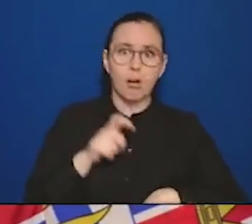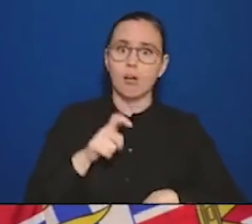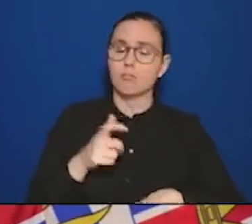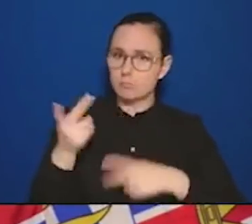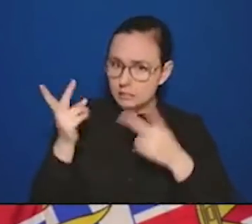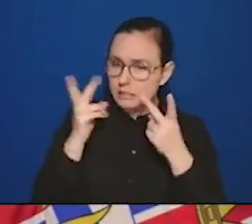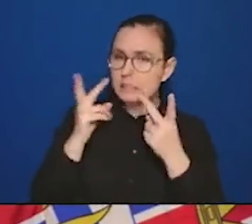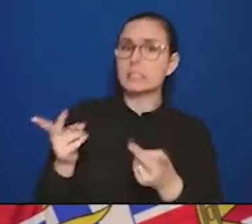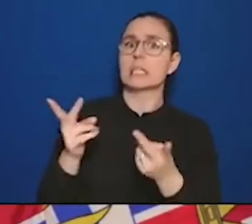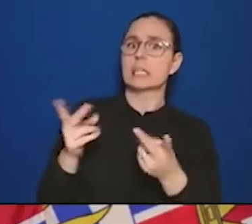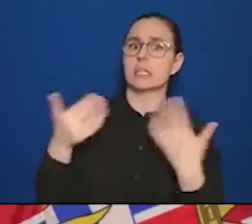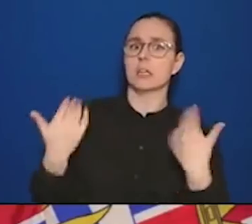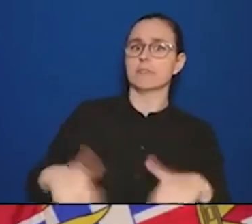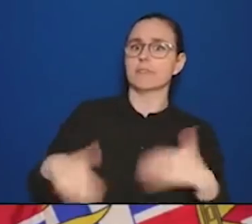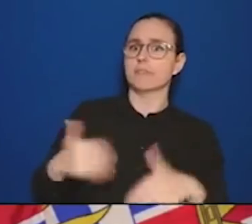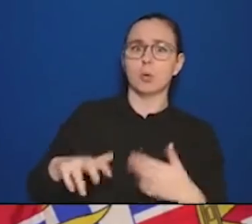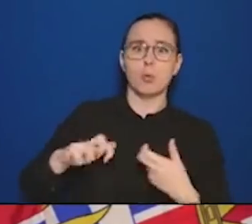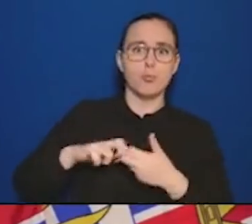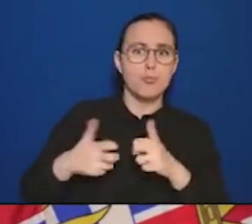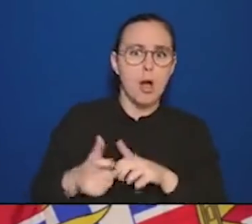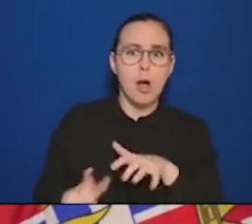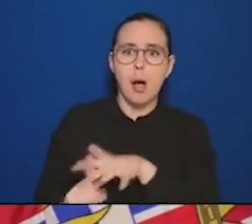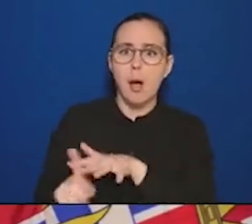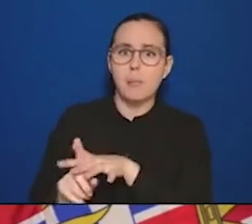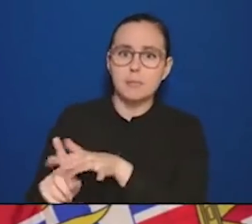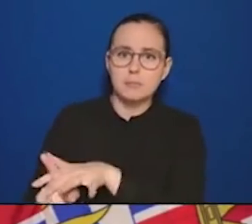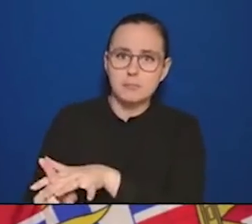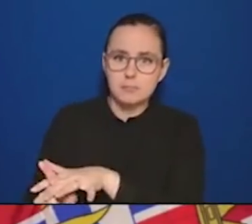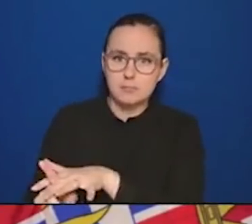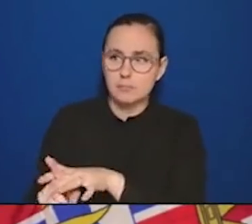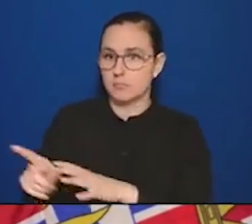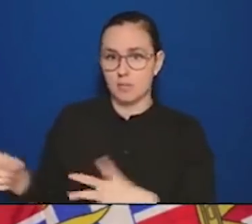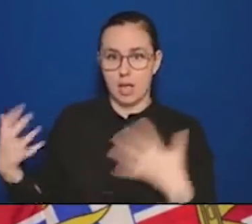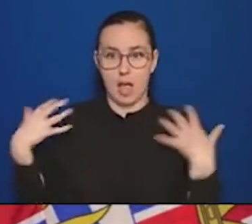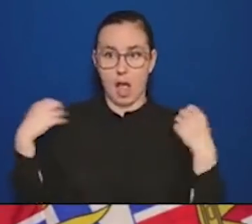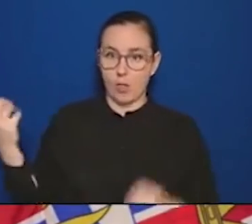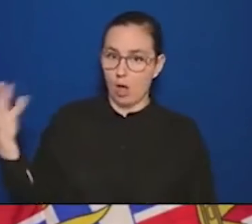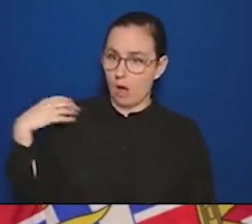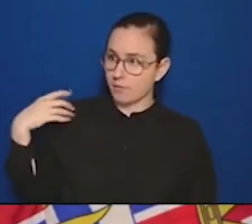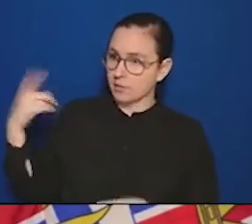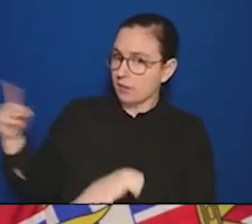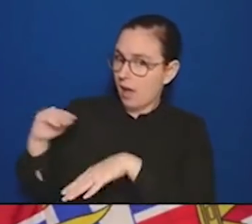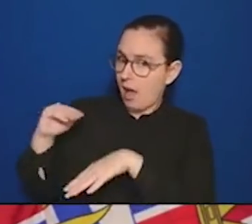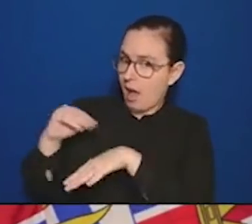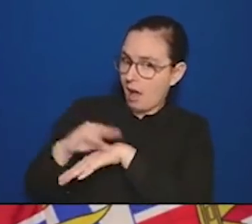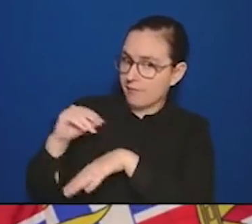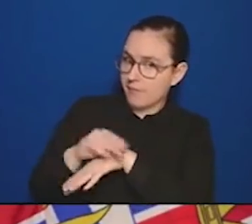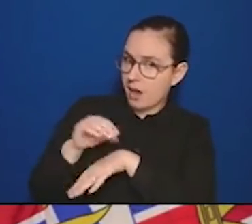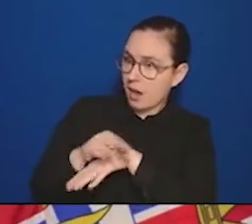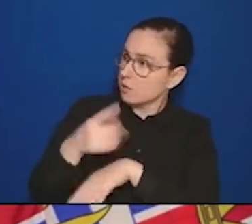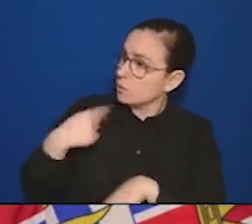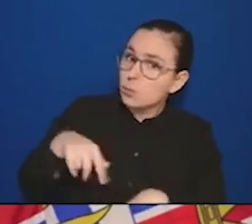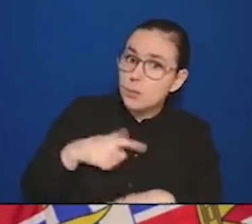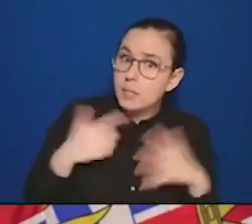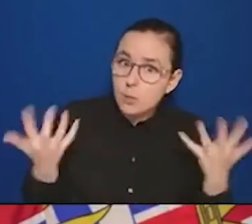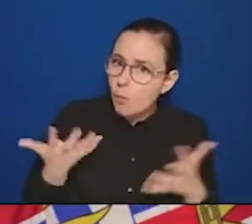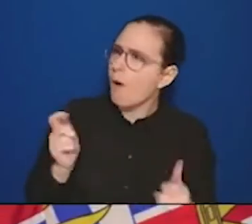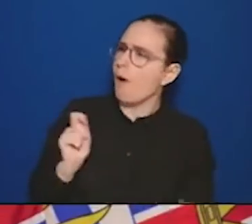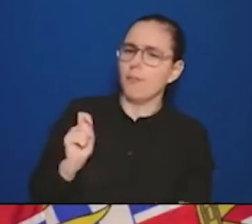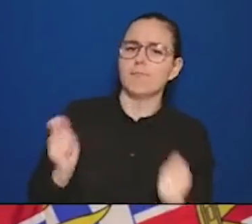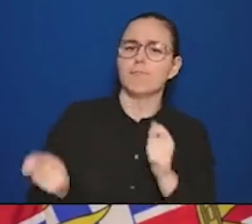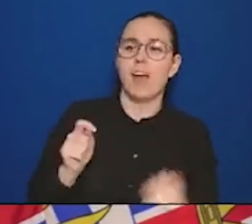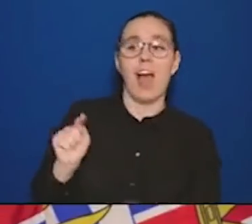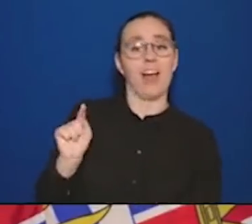with the advice from our health officers, and we would adjust to our needs at that particular time, because at the end of the